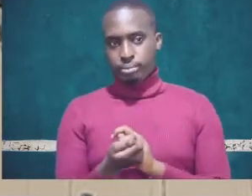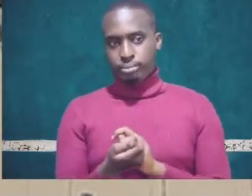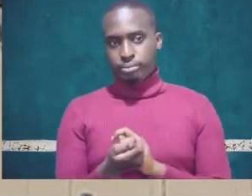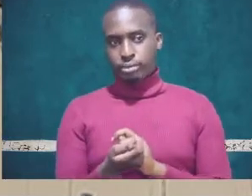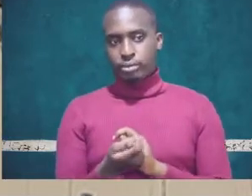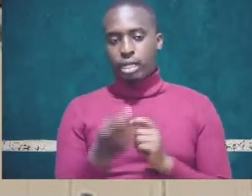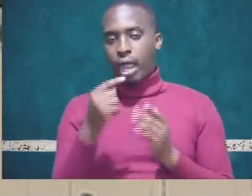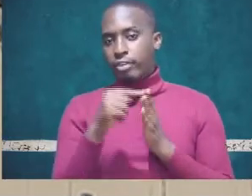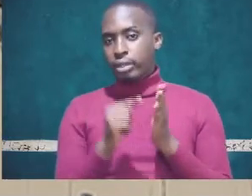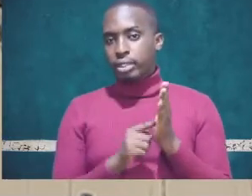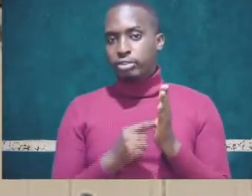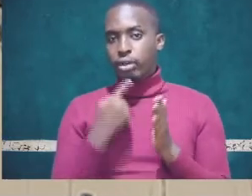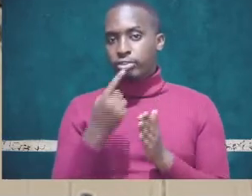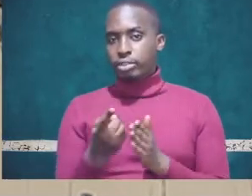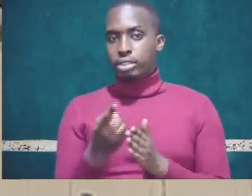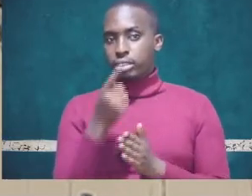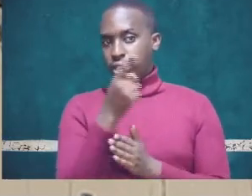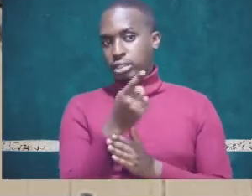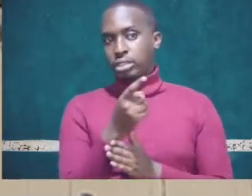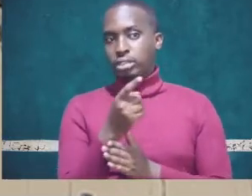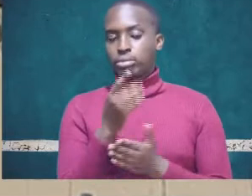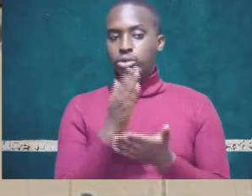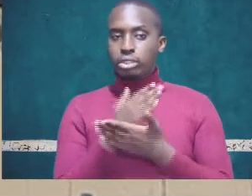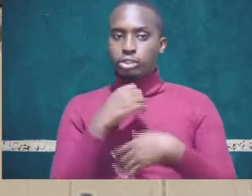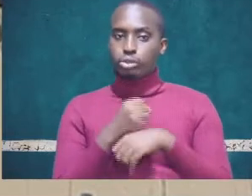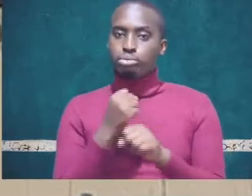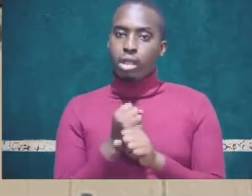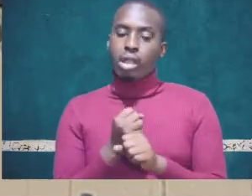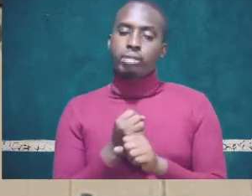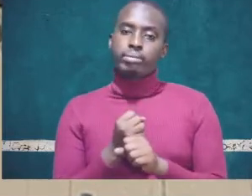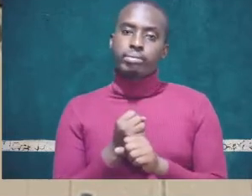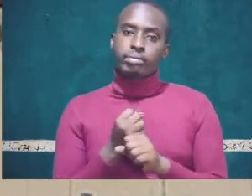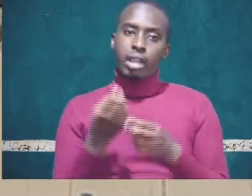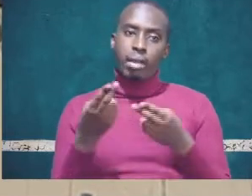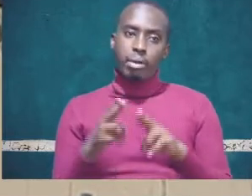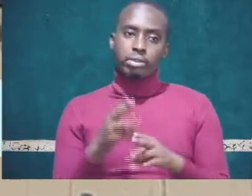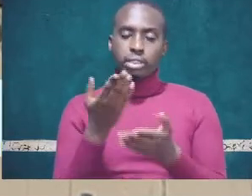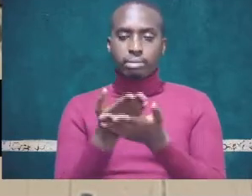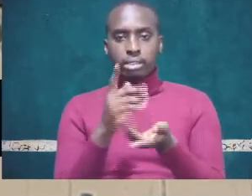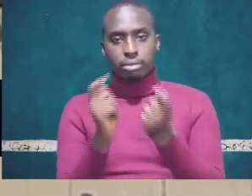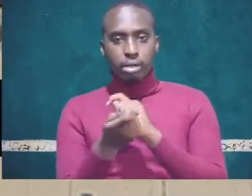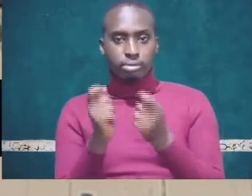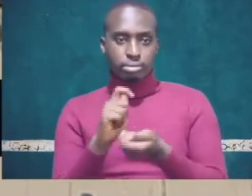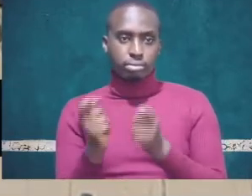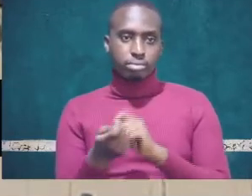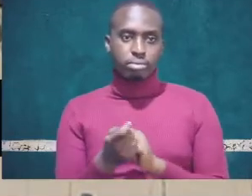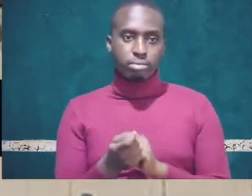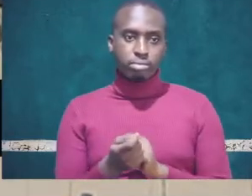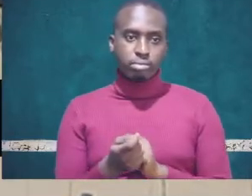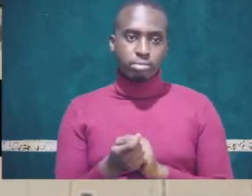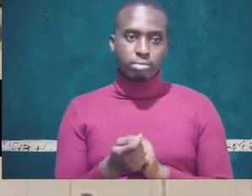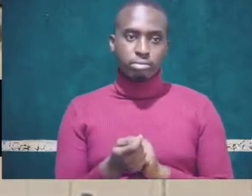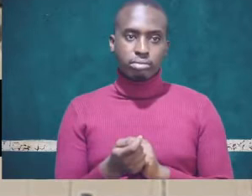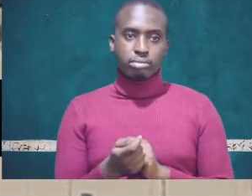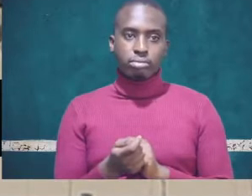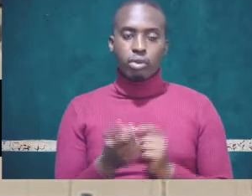Very many factors which we talked about in this unit that influence, that affect the demand or that affect the quantity demanded. Now,